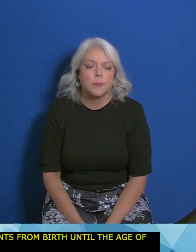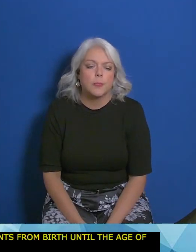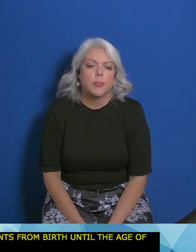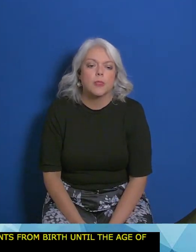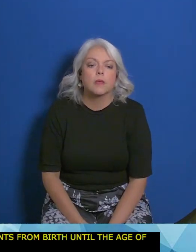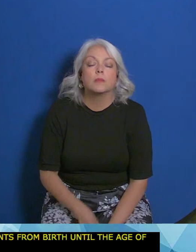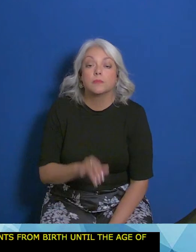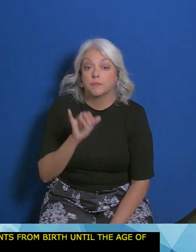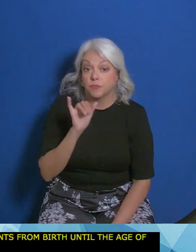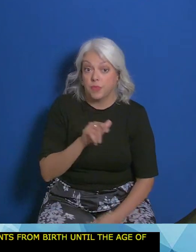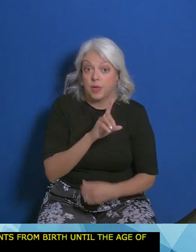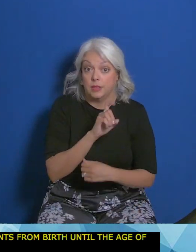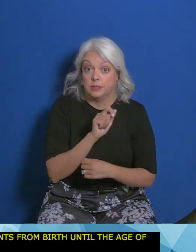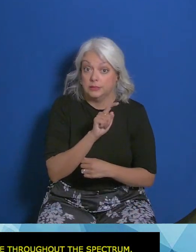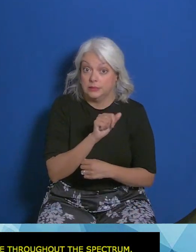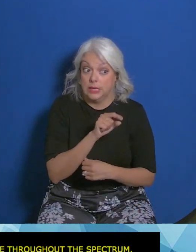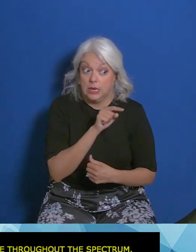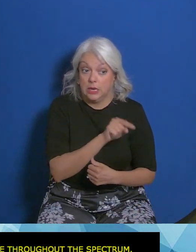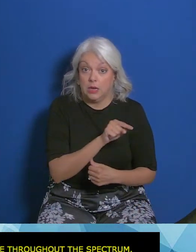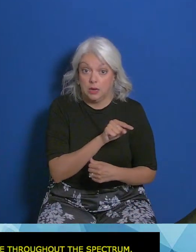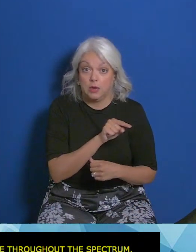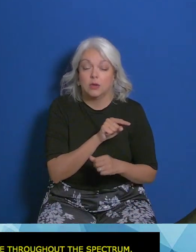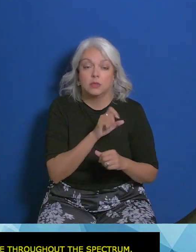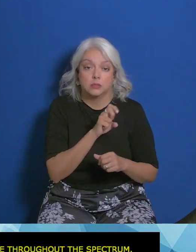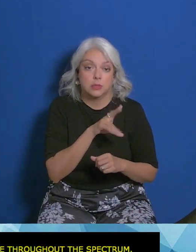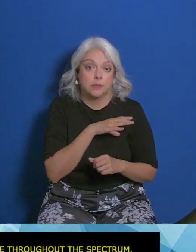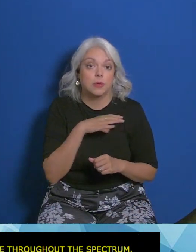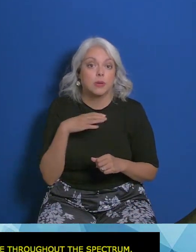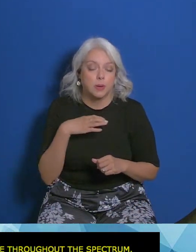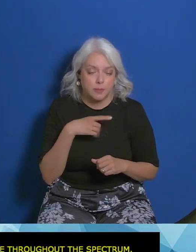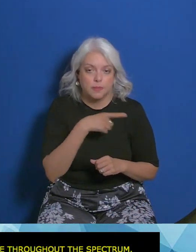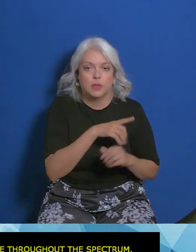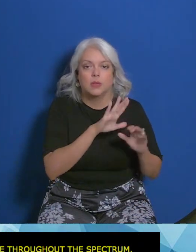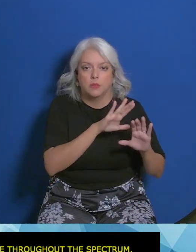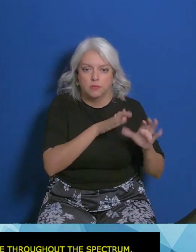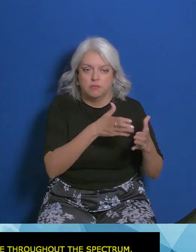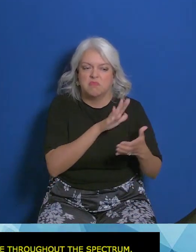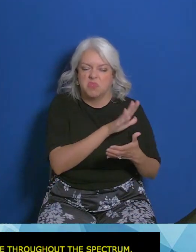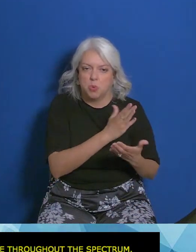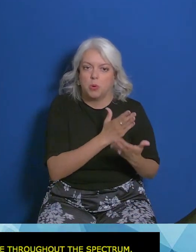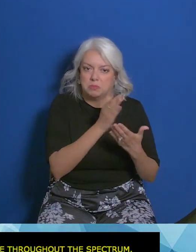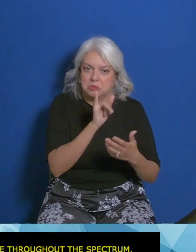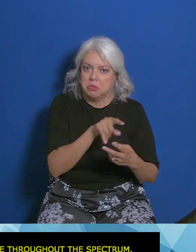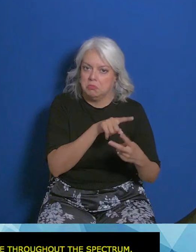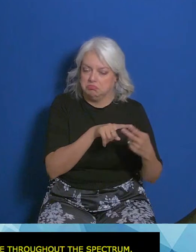So that was the recommendations, primarily from Data and Demographics.